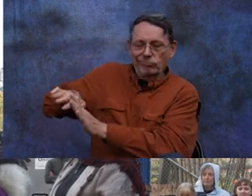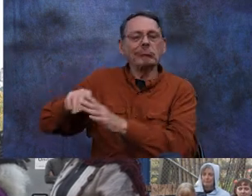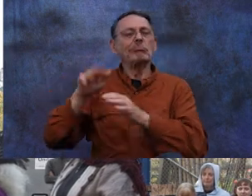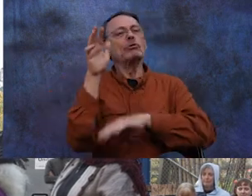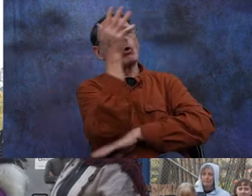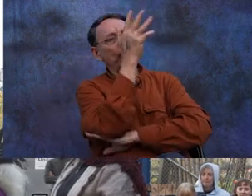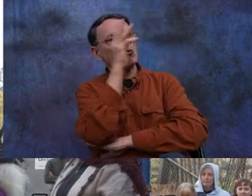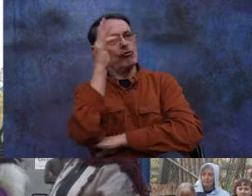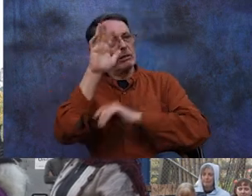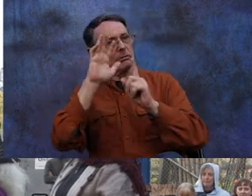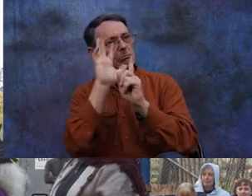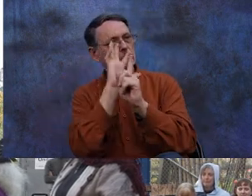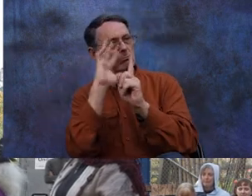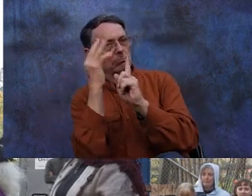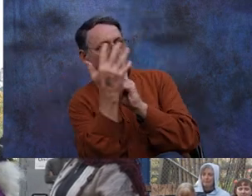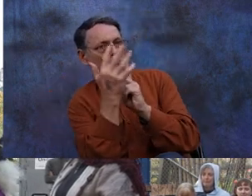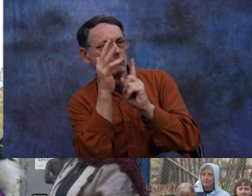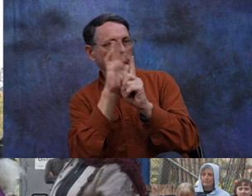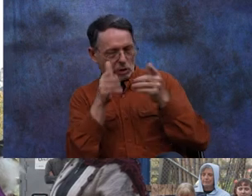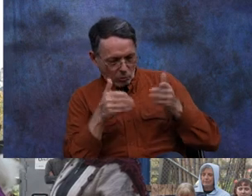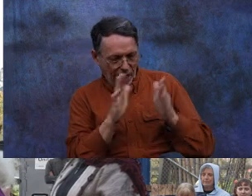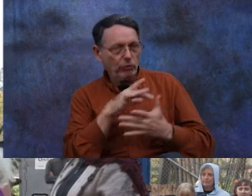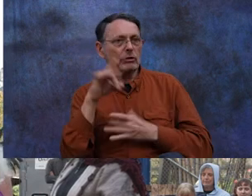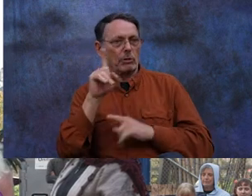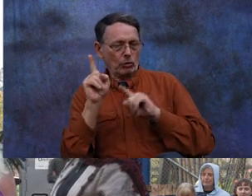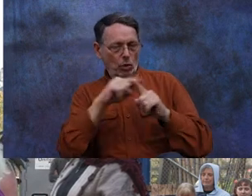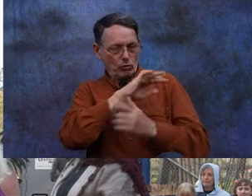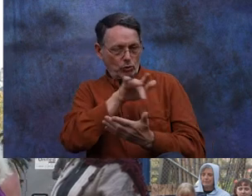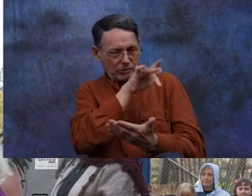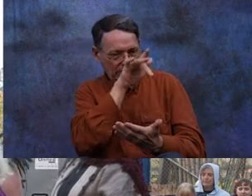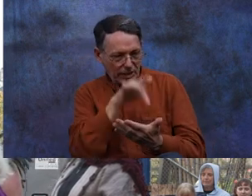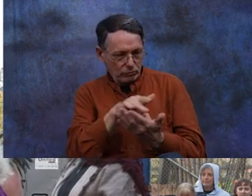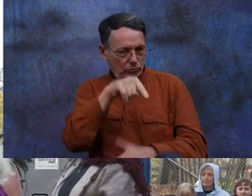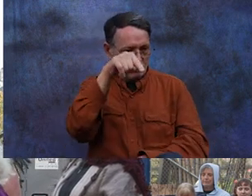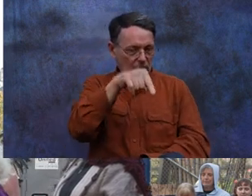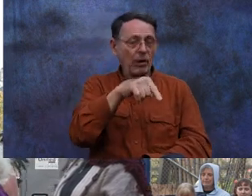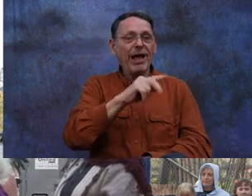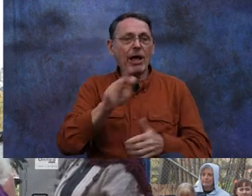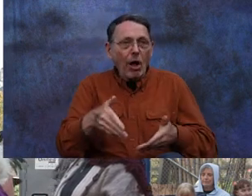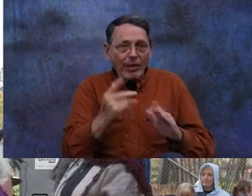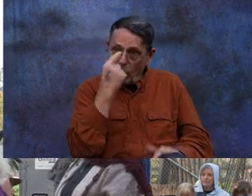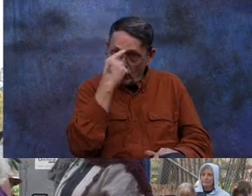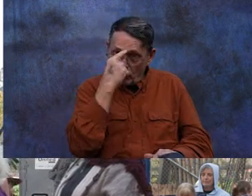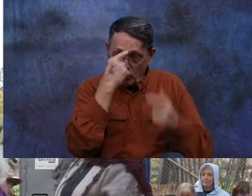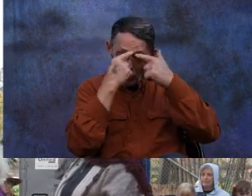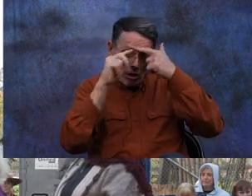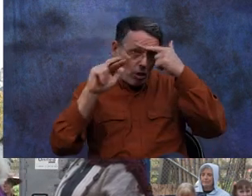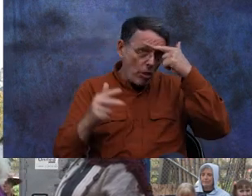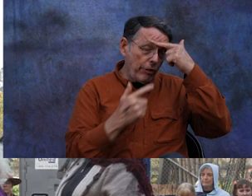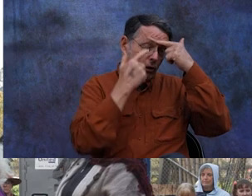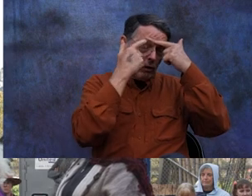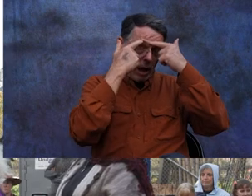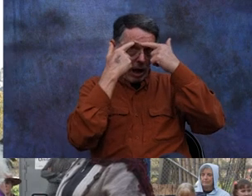you allow your spirit to go to the center of the grove, and you allow your third eye to adjust to